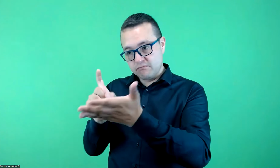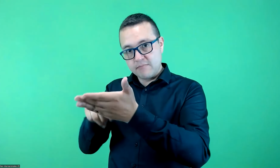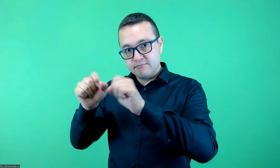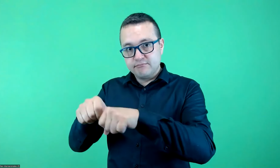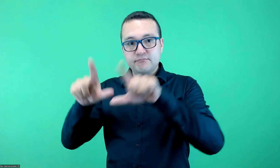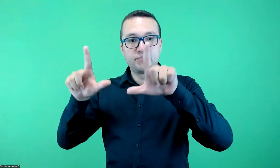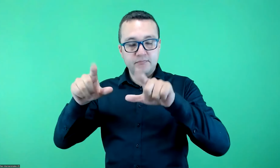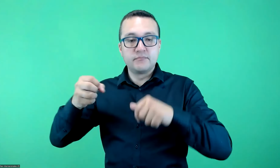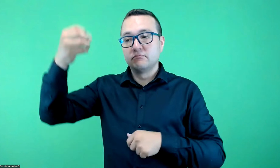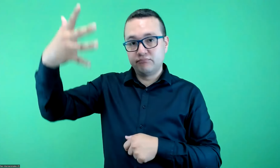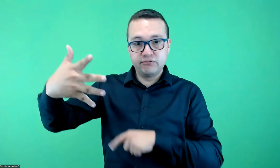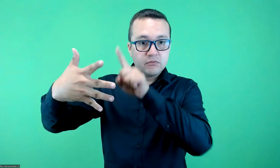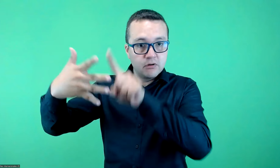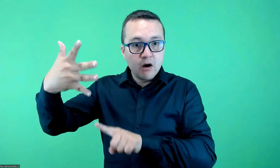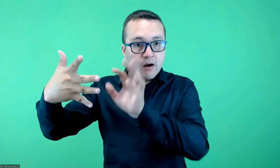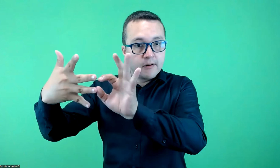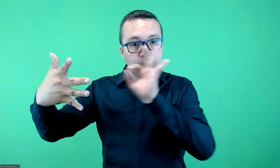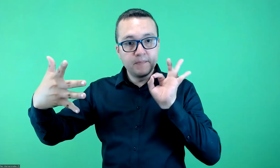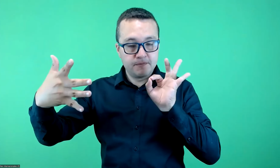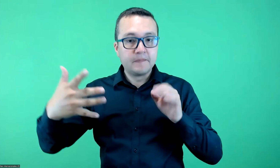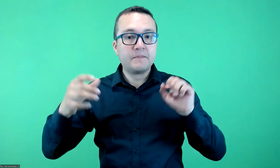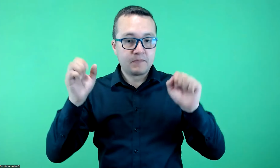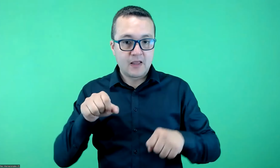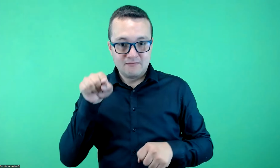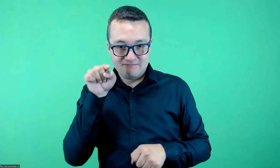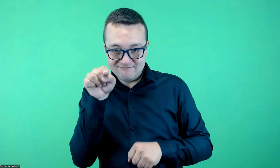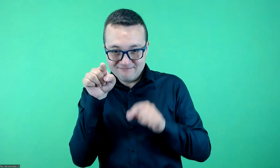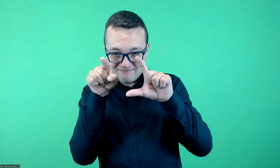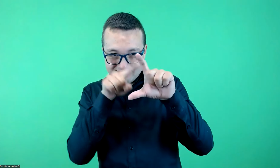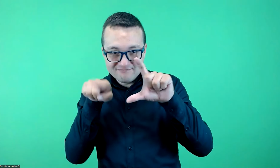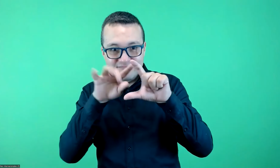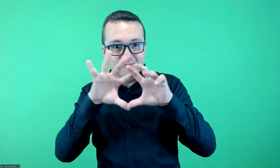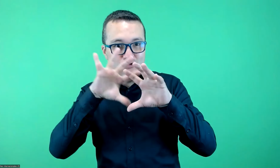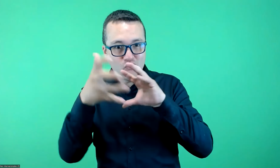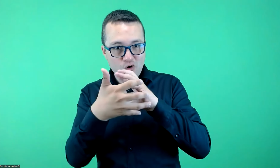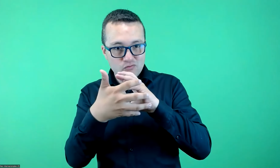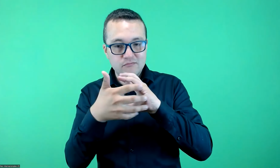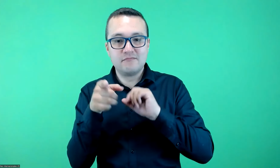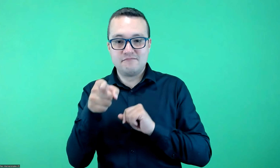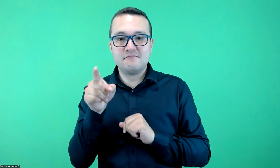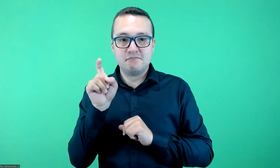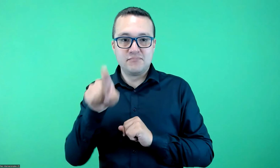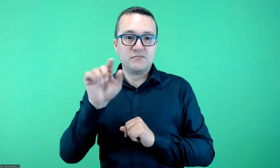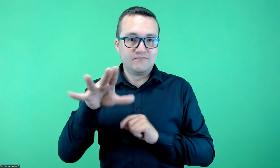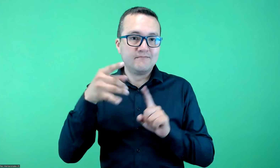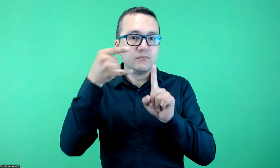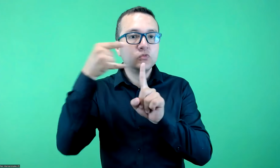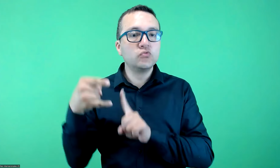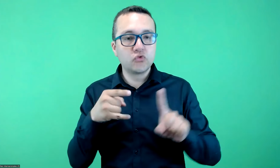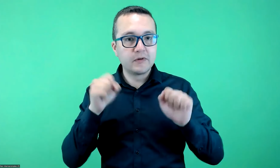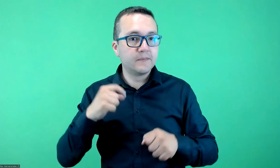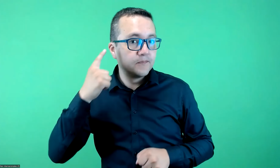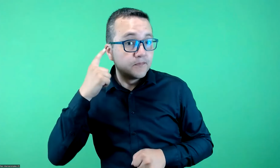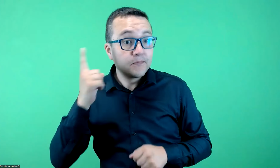your convenience. To do so, select the language. You may select the button or icon in the globe icon in the lower part of your Zoom